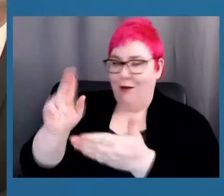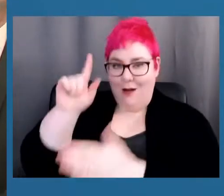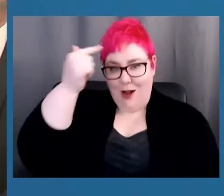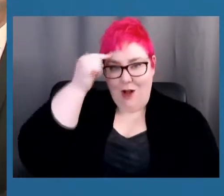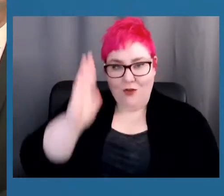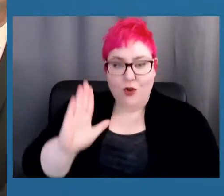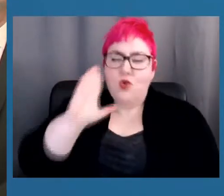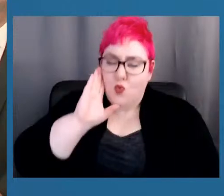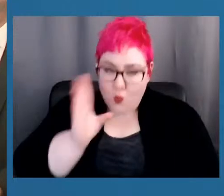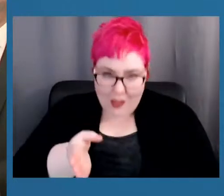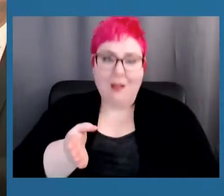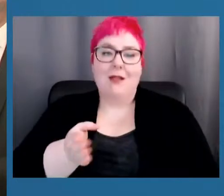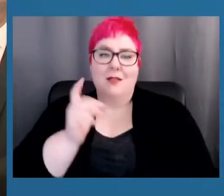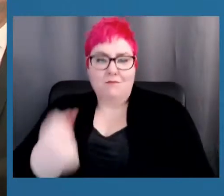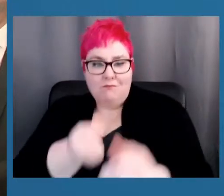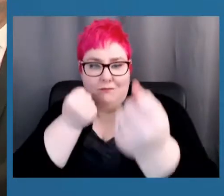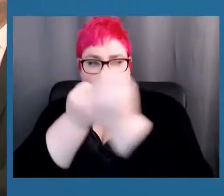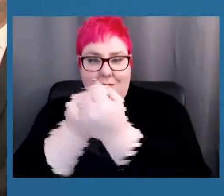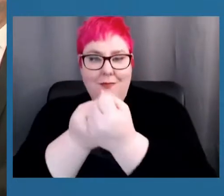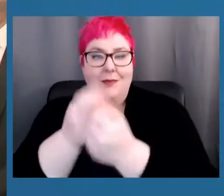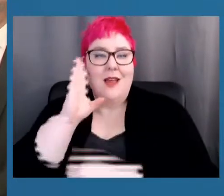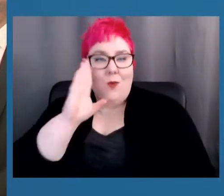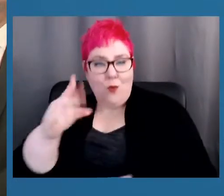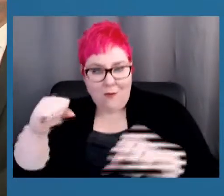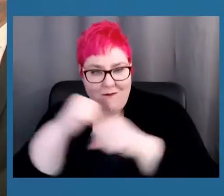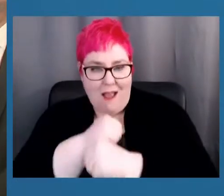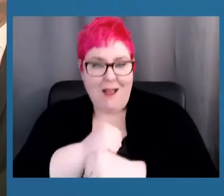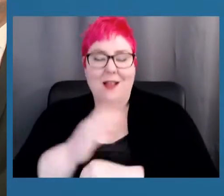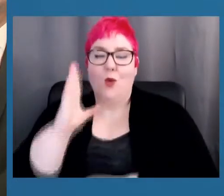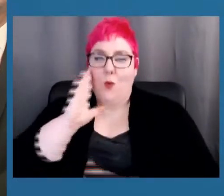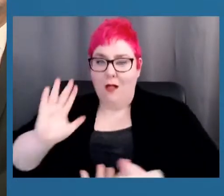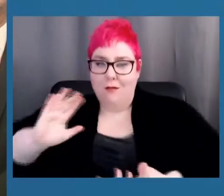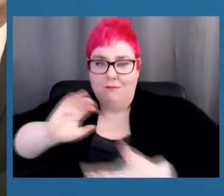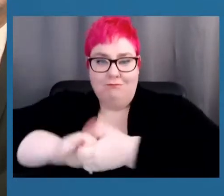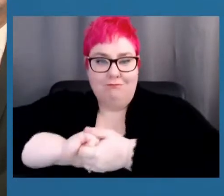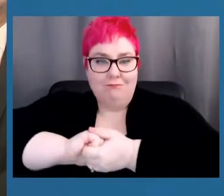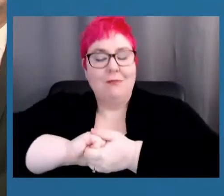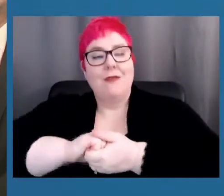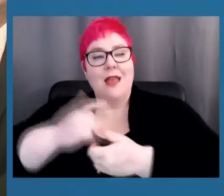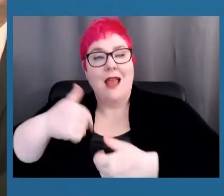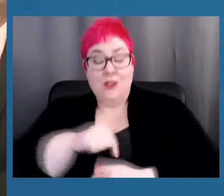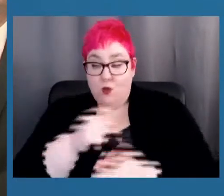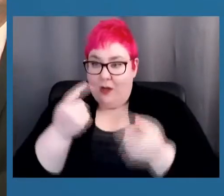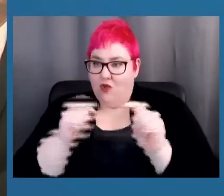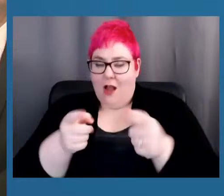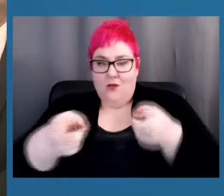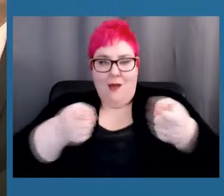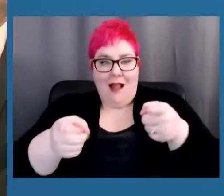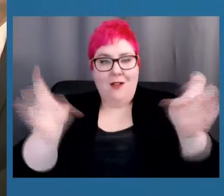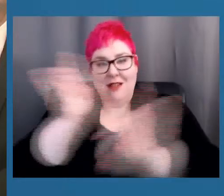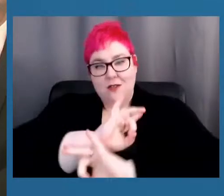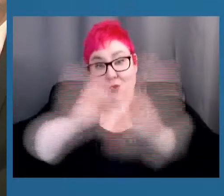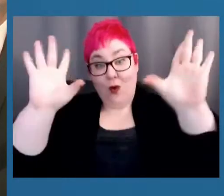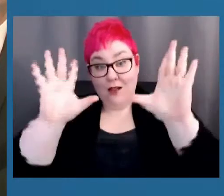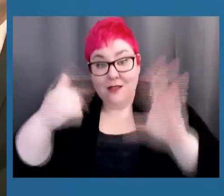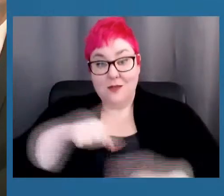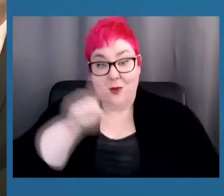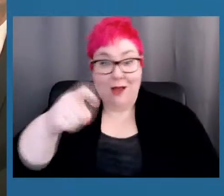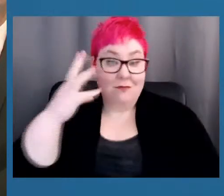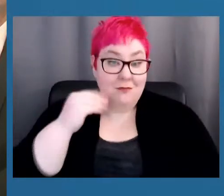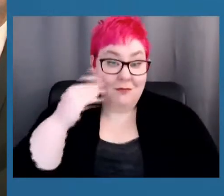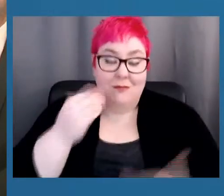up and fight and work with us as we deal with this crisis that we have to deal with currently in